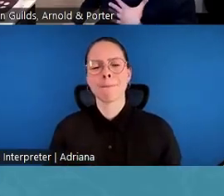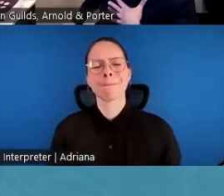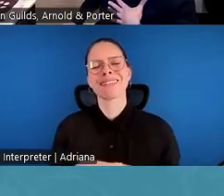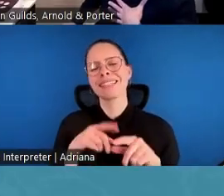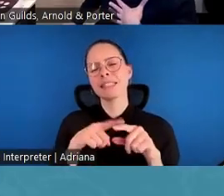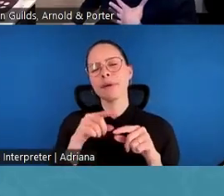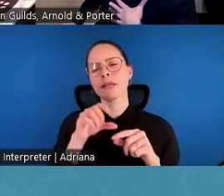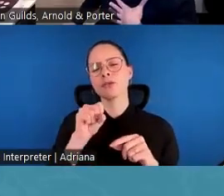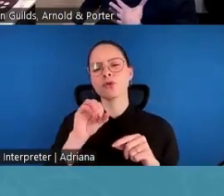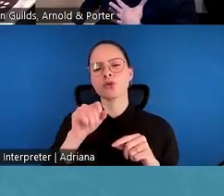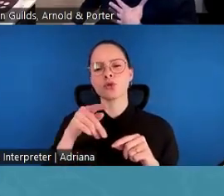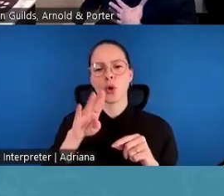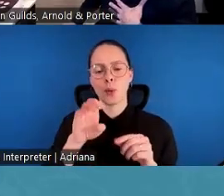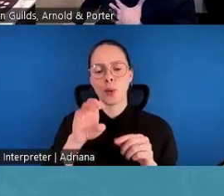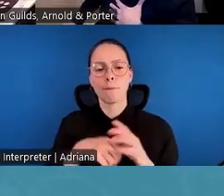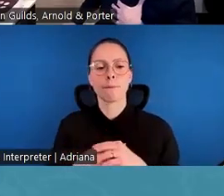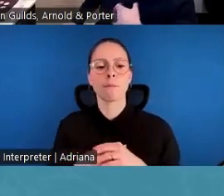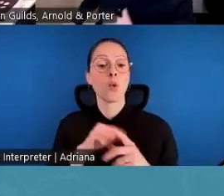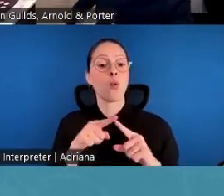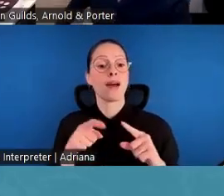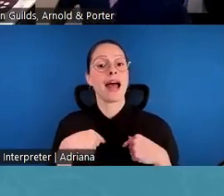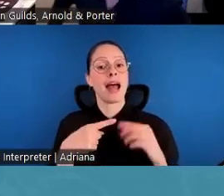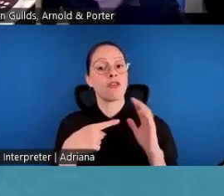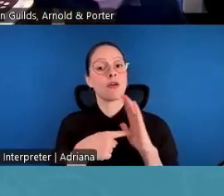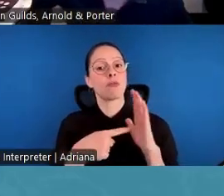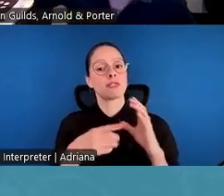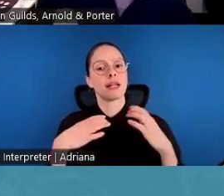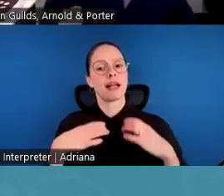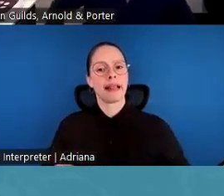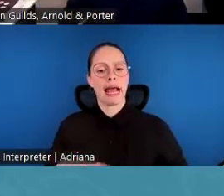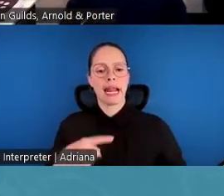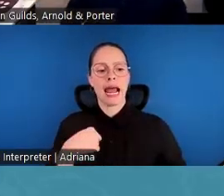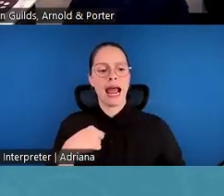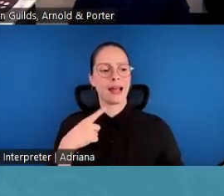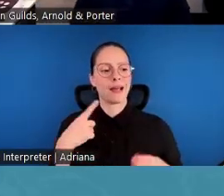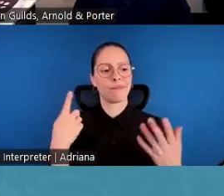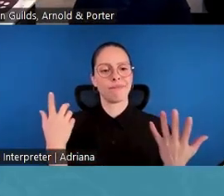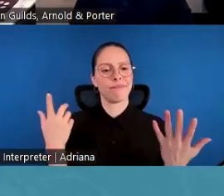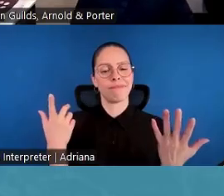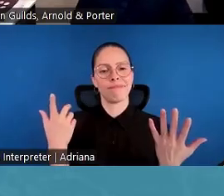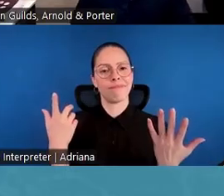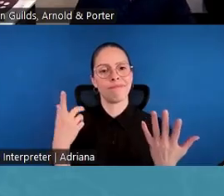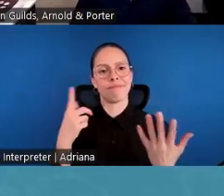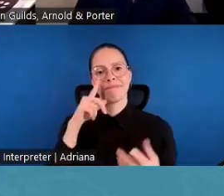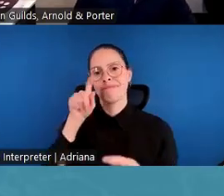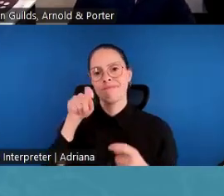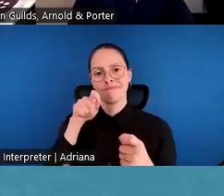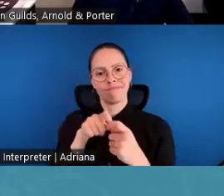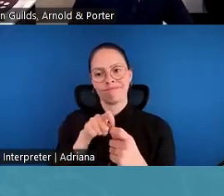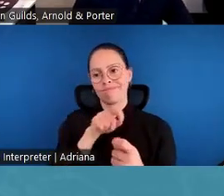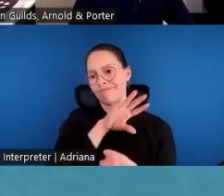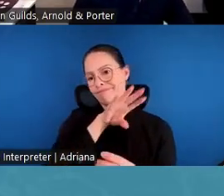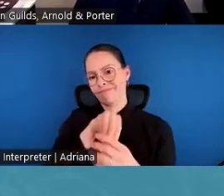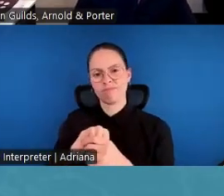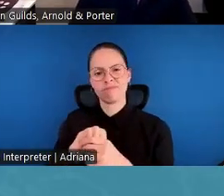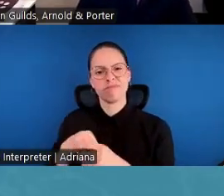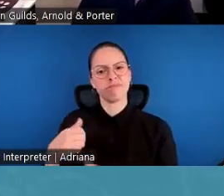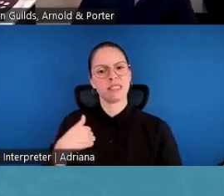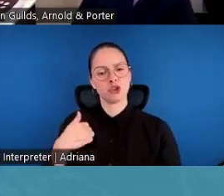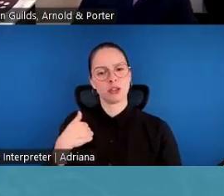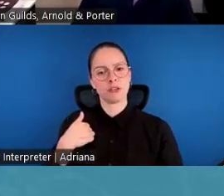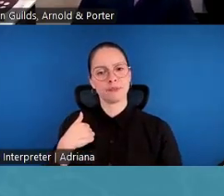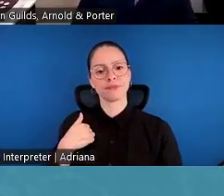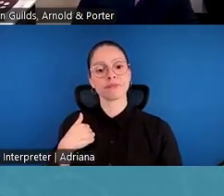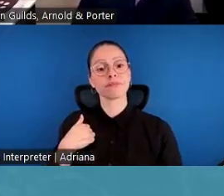So when I represent a client, I'm almost exclusively doing it in the military. And part of that reason